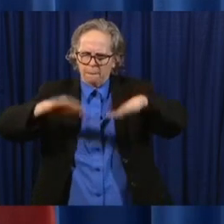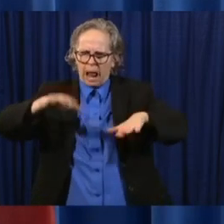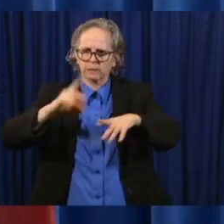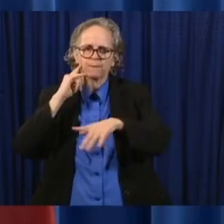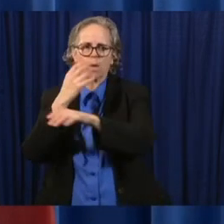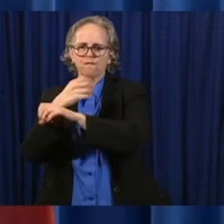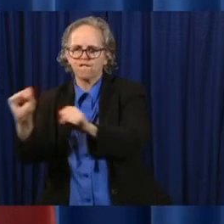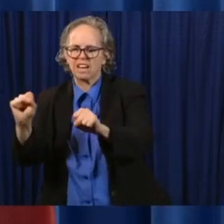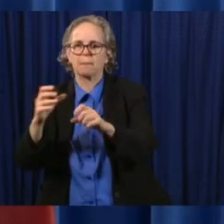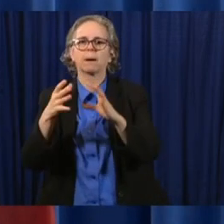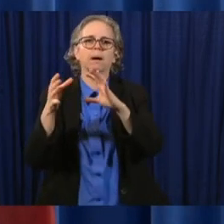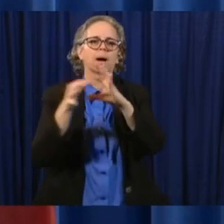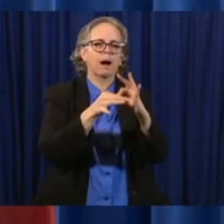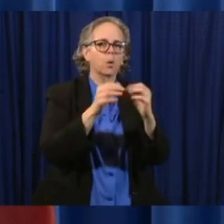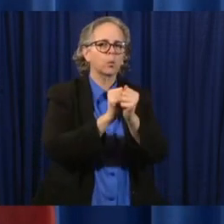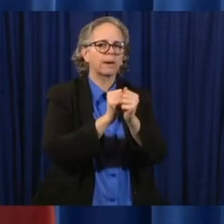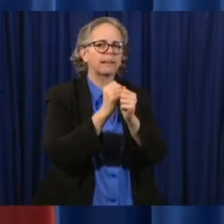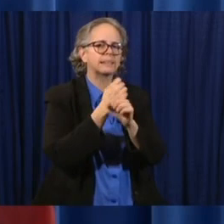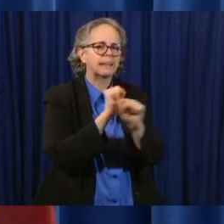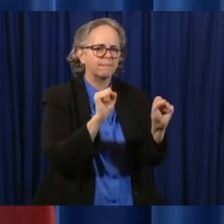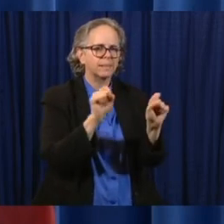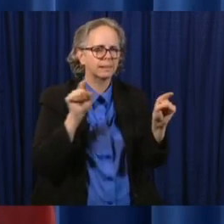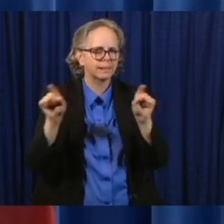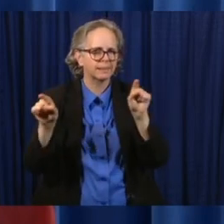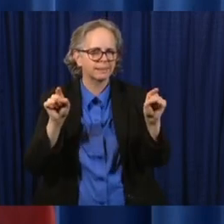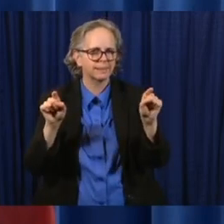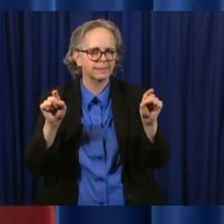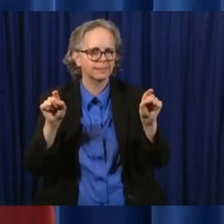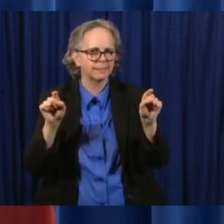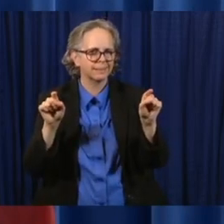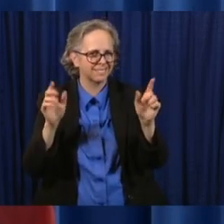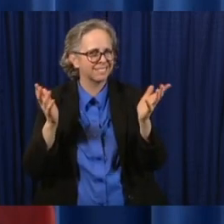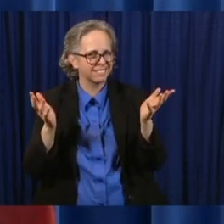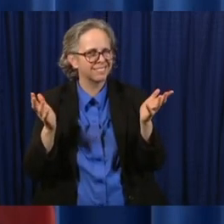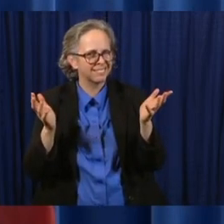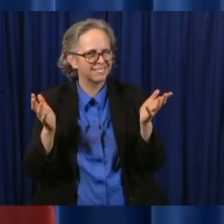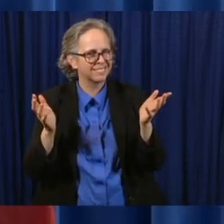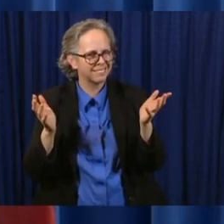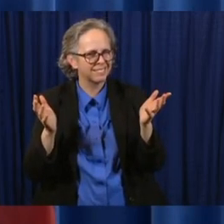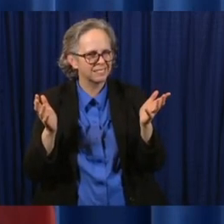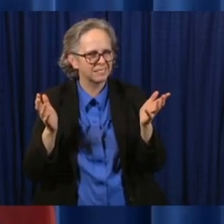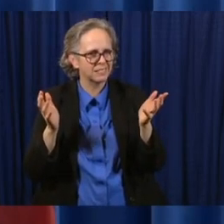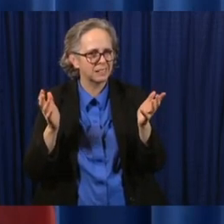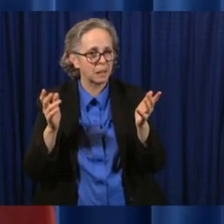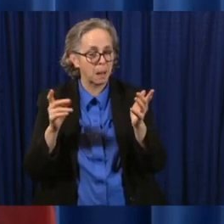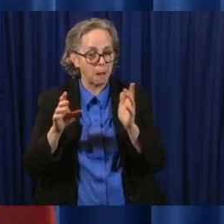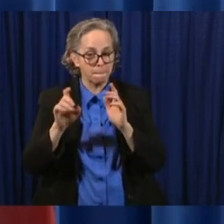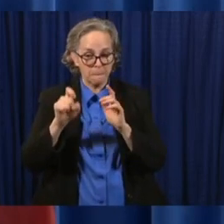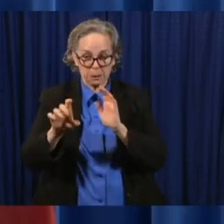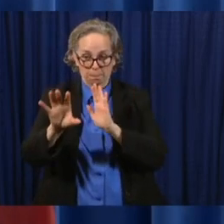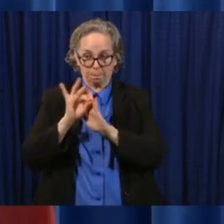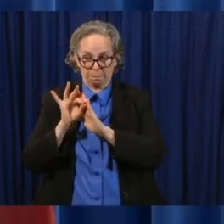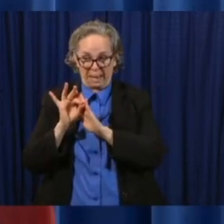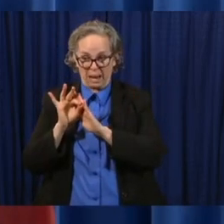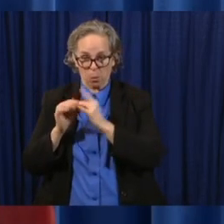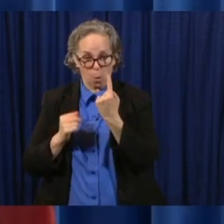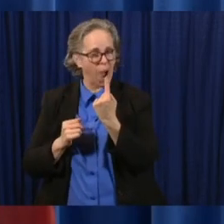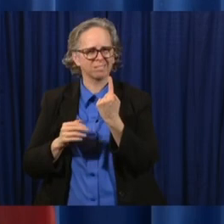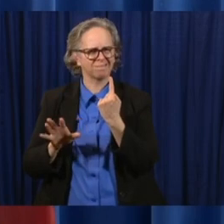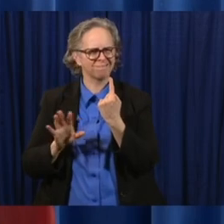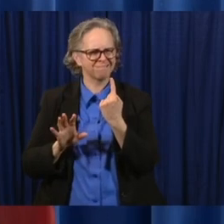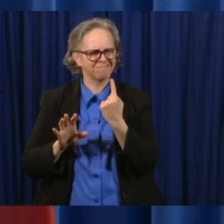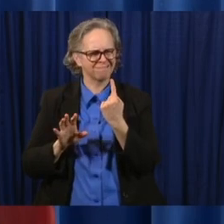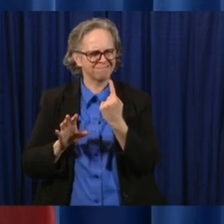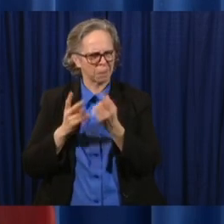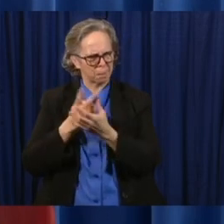freedom. We can have safety. We've got to do them in the order. We've got to focus on the safety,